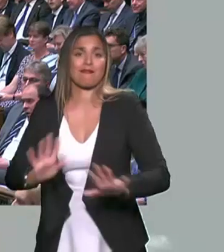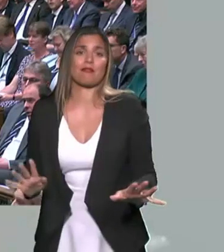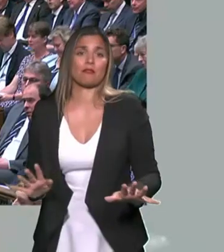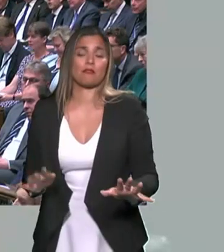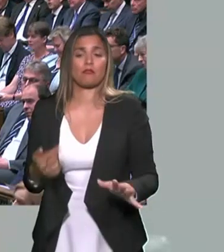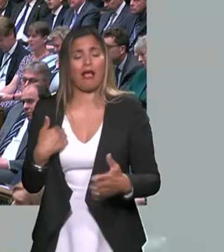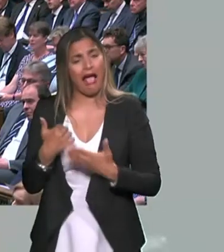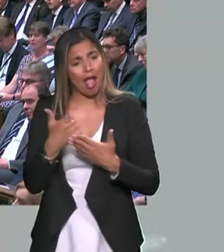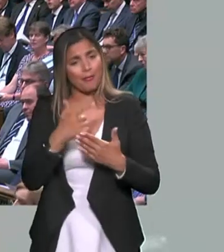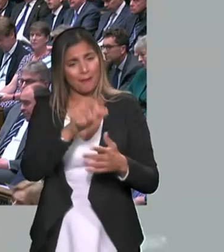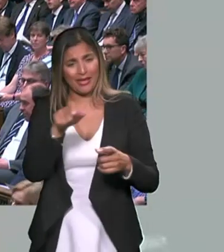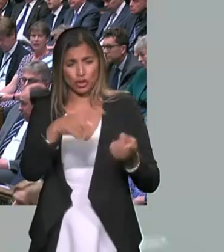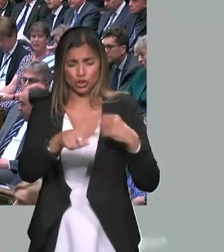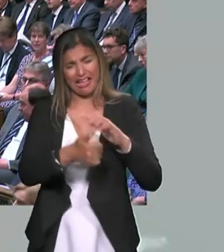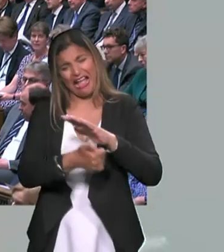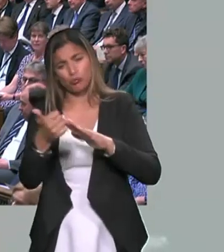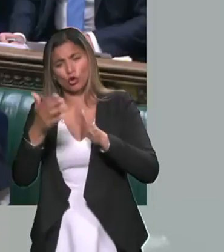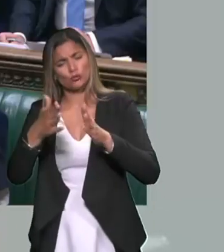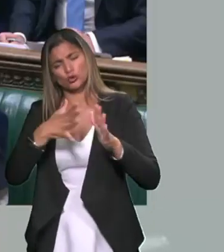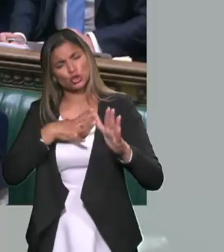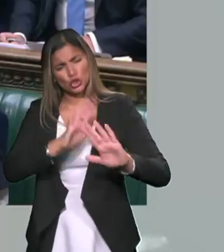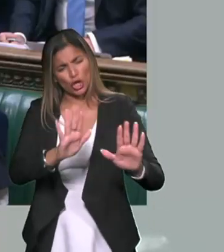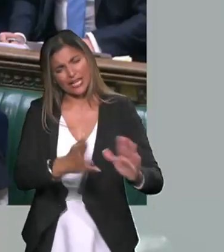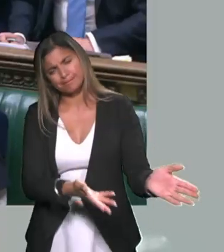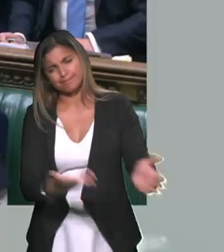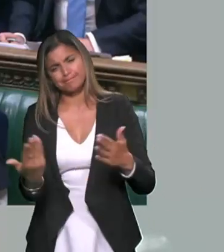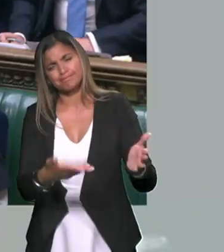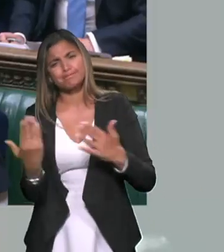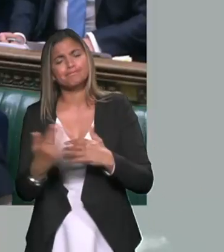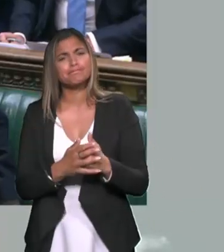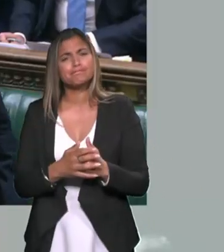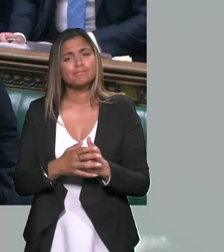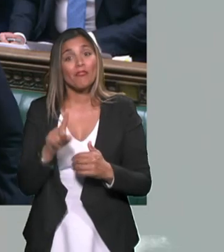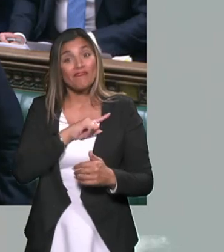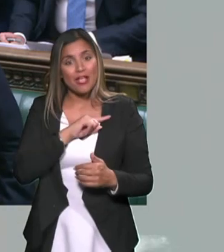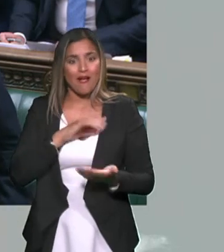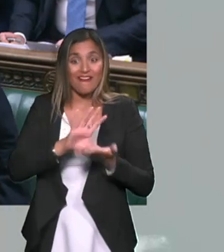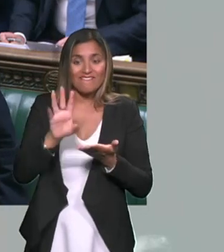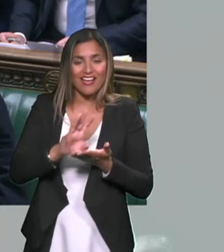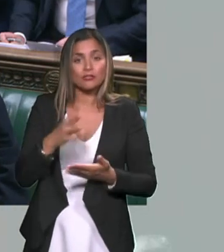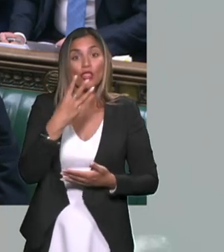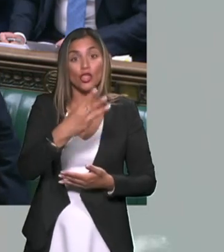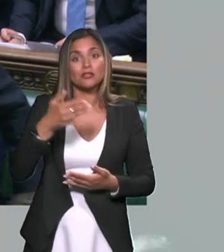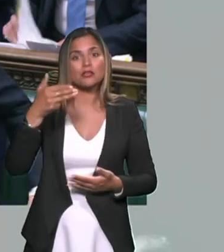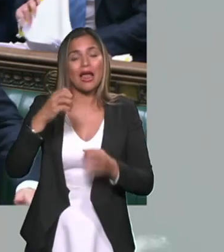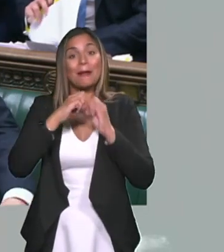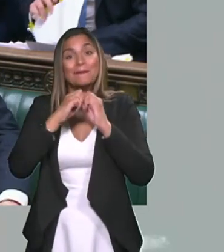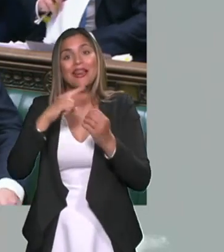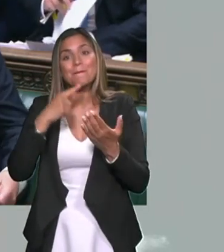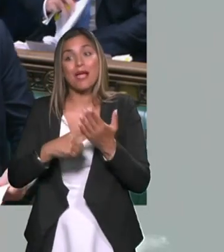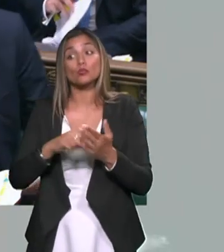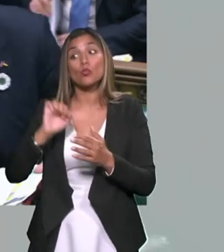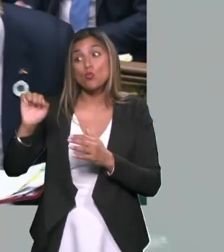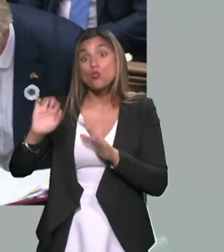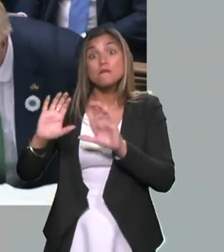patients out of hospital. And that's why we put in the £39 billion, Mr. Speaker, which unfortunately his party voted